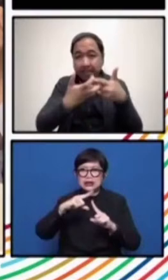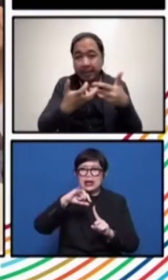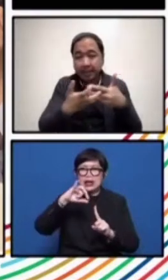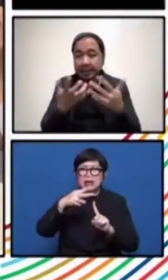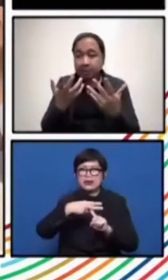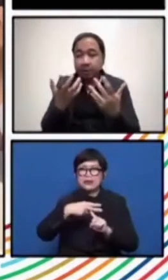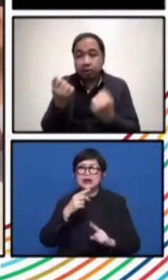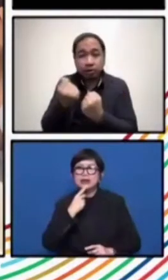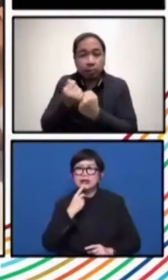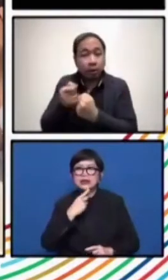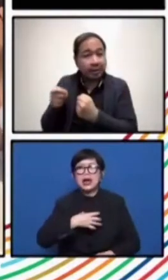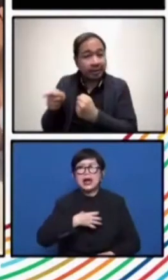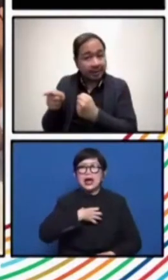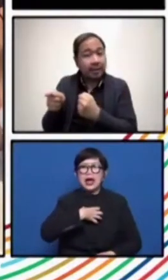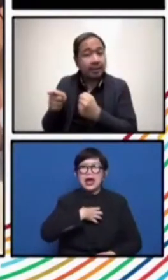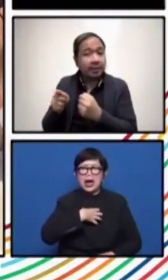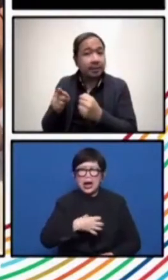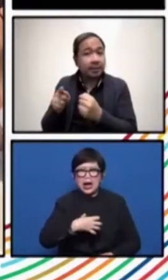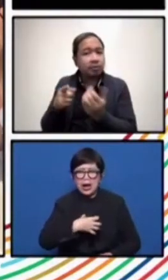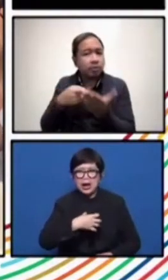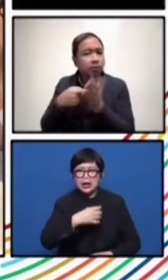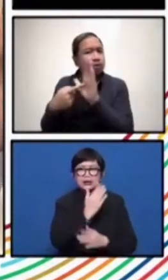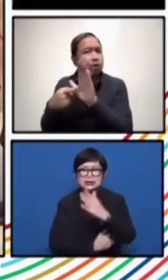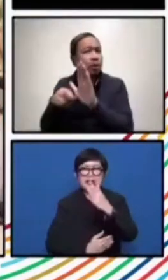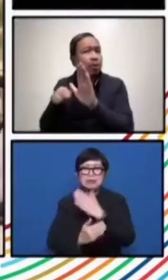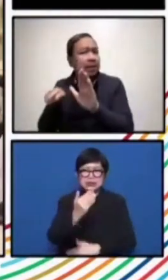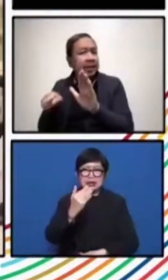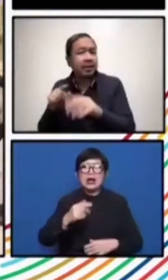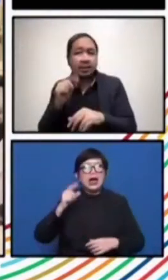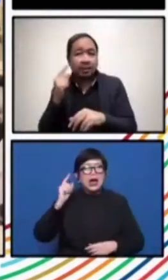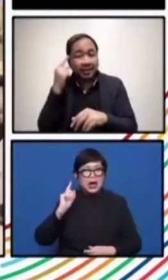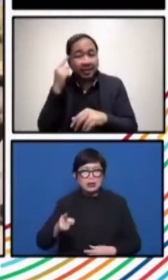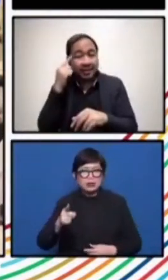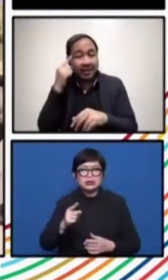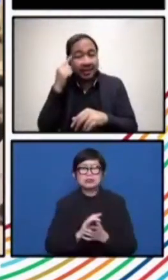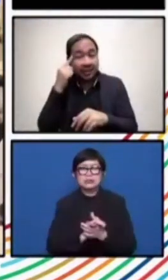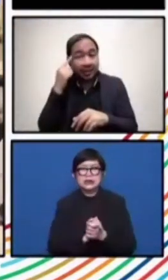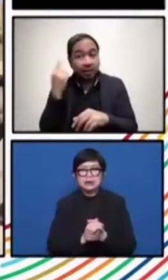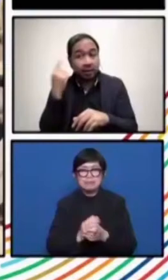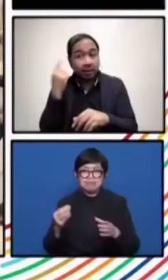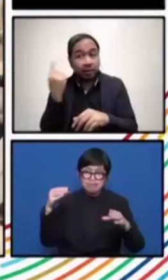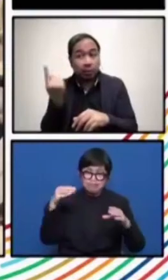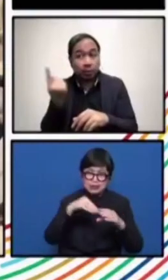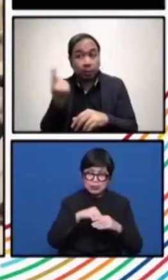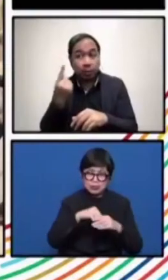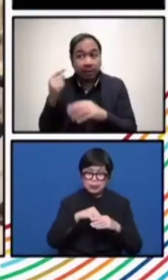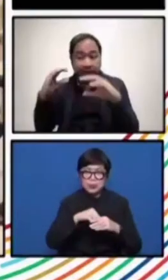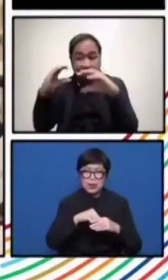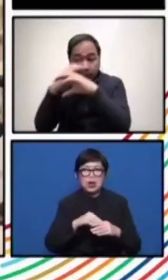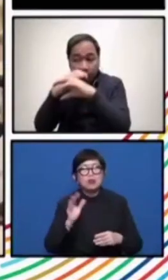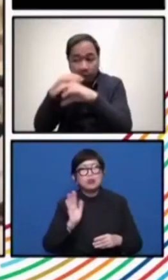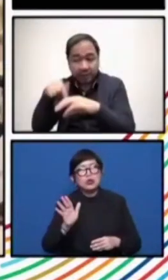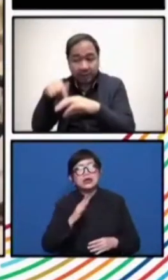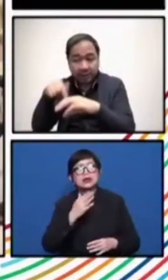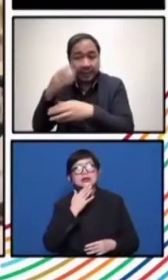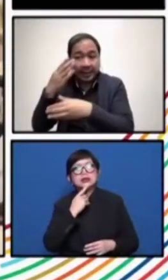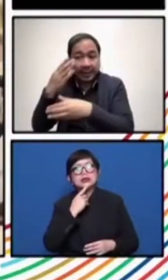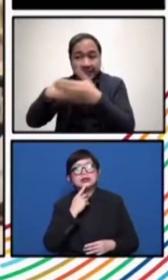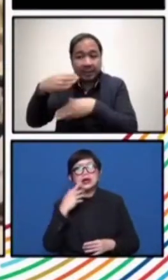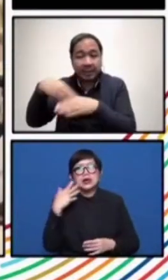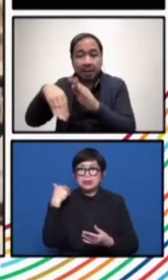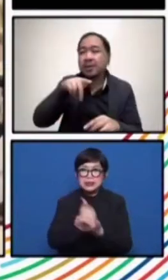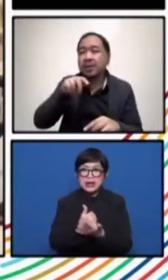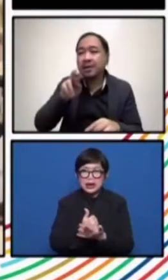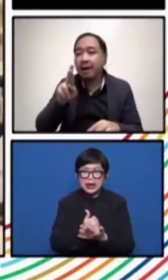truly reflected not only in the disability policies but the UPR weinr and the